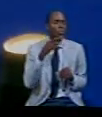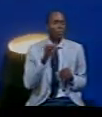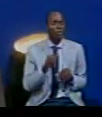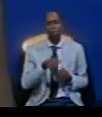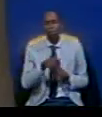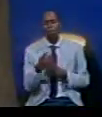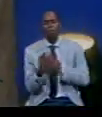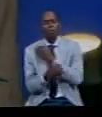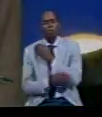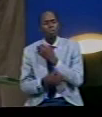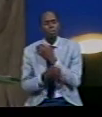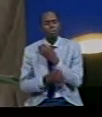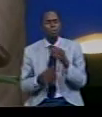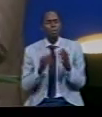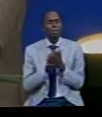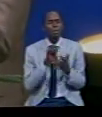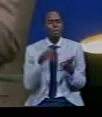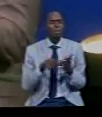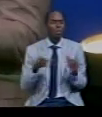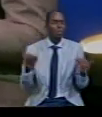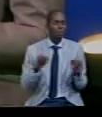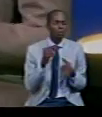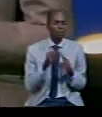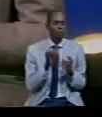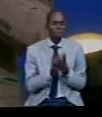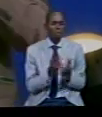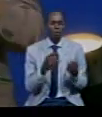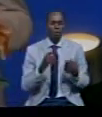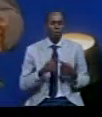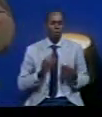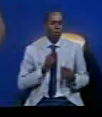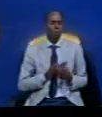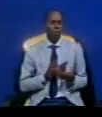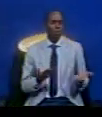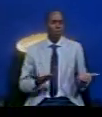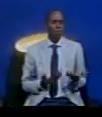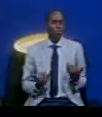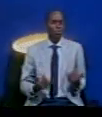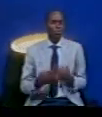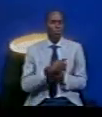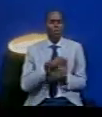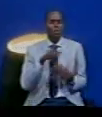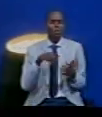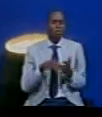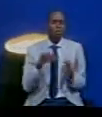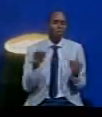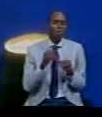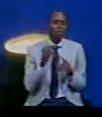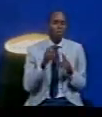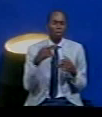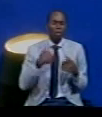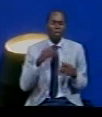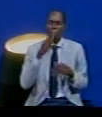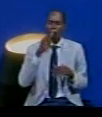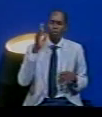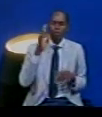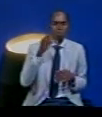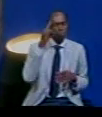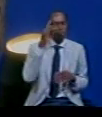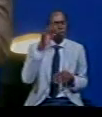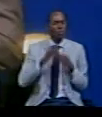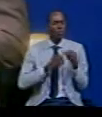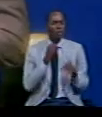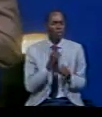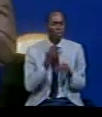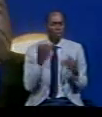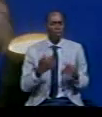other continents, that this same word that has come to them today, that this same word has been coming for about 50 years now, that we are ready to obey it, that